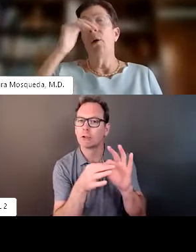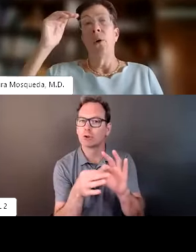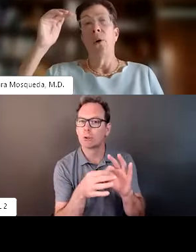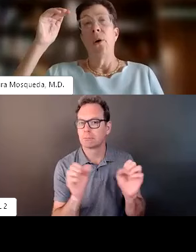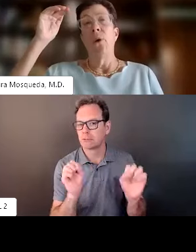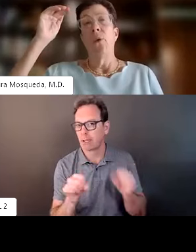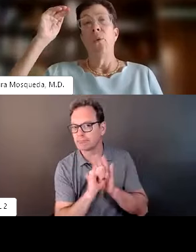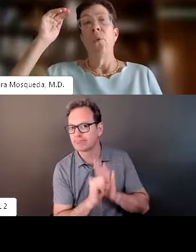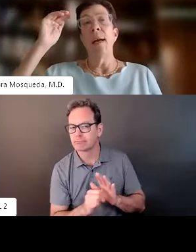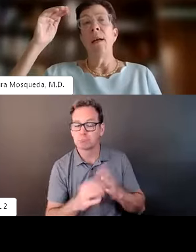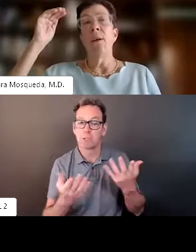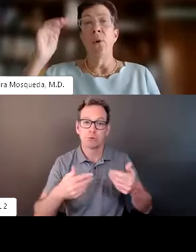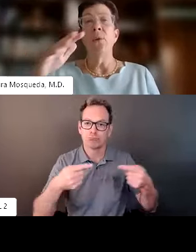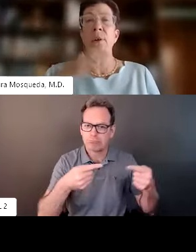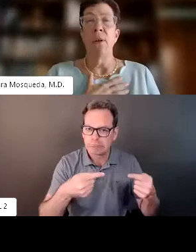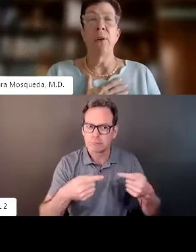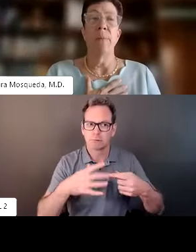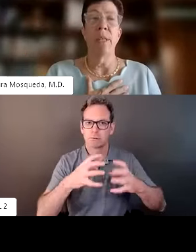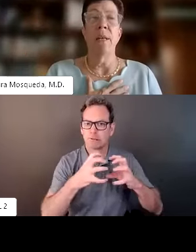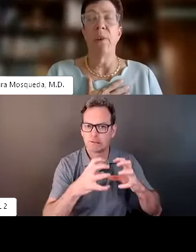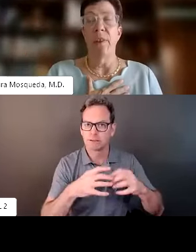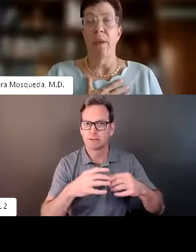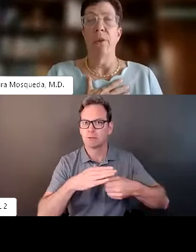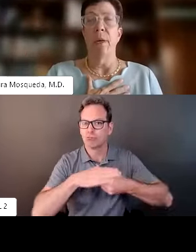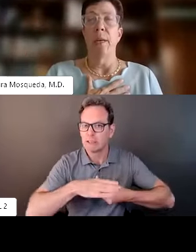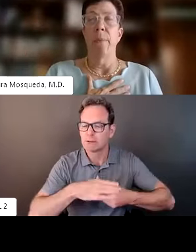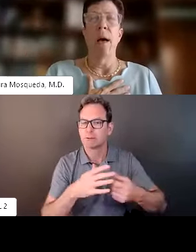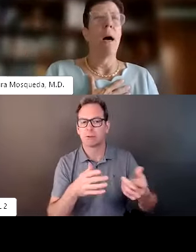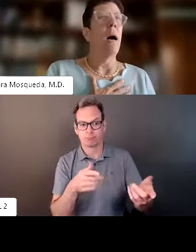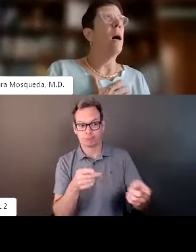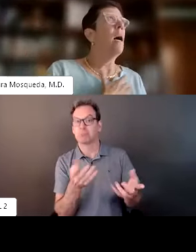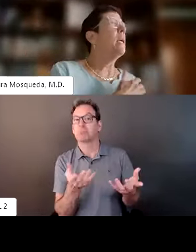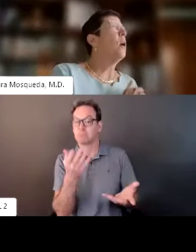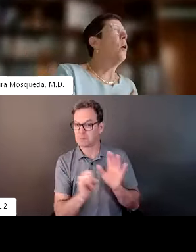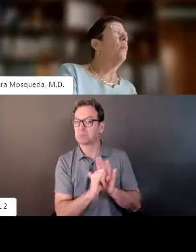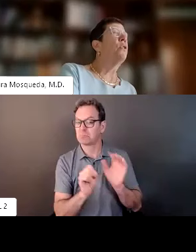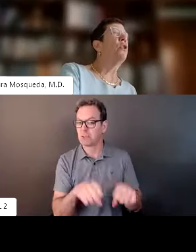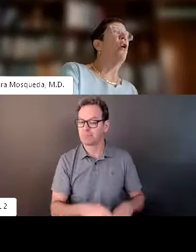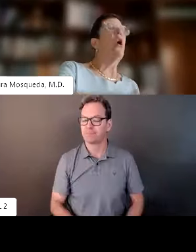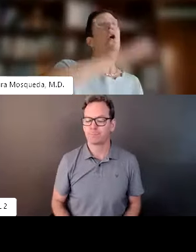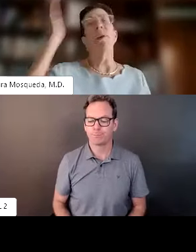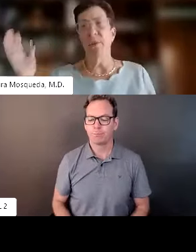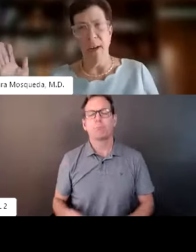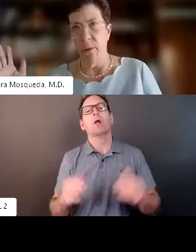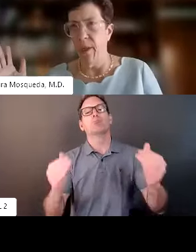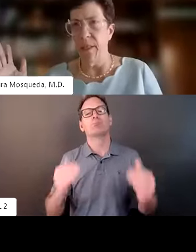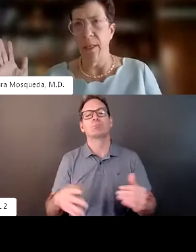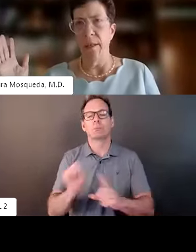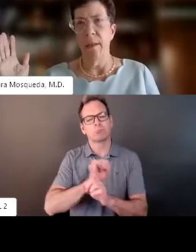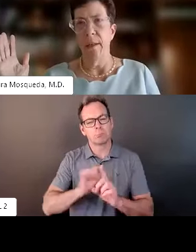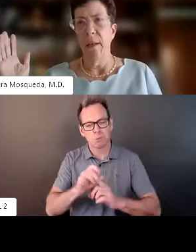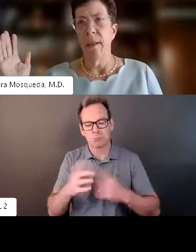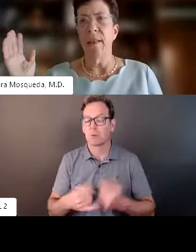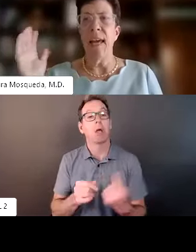Now, when an older adult comes in with an injury, I can almost always find a